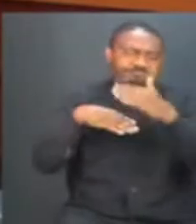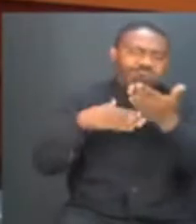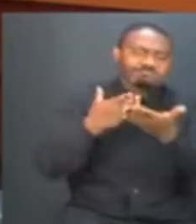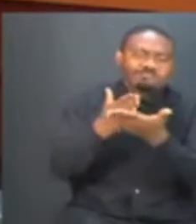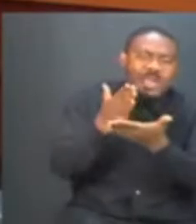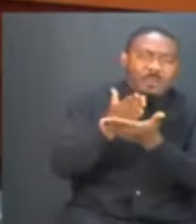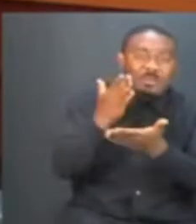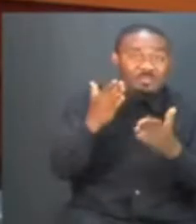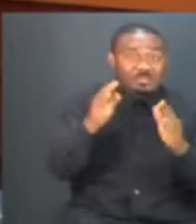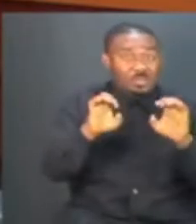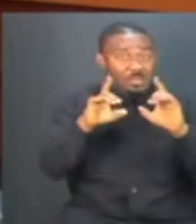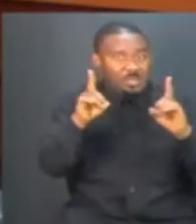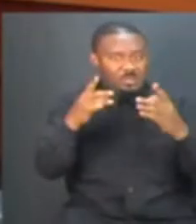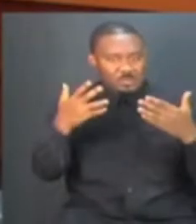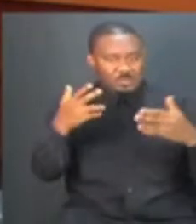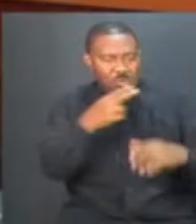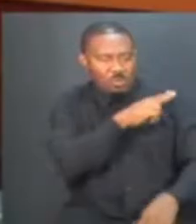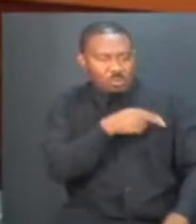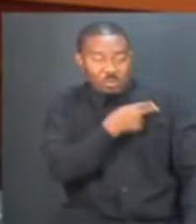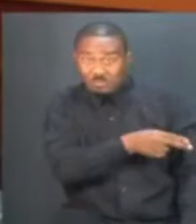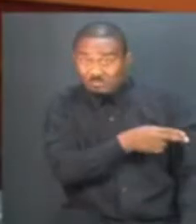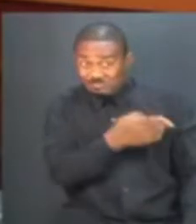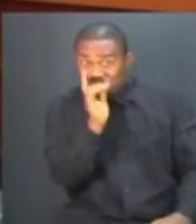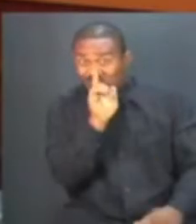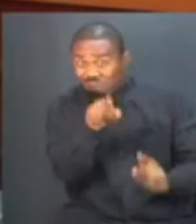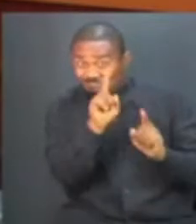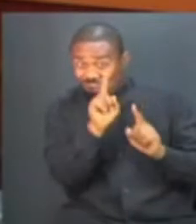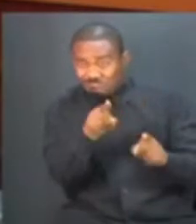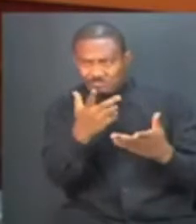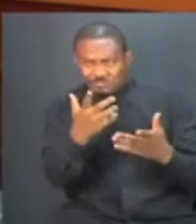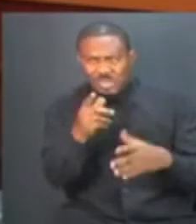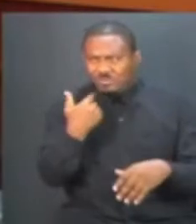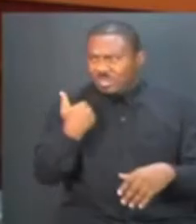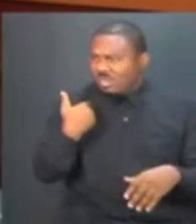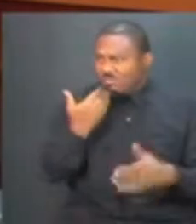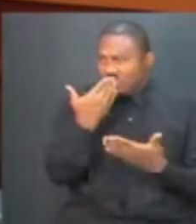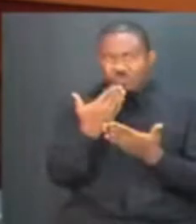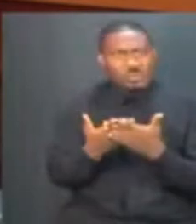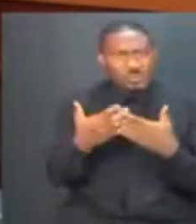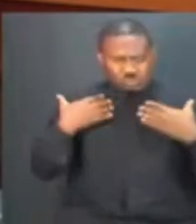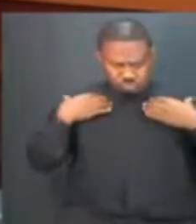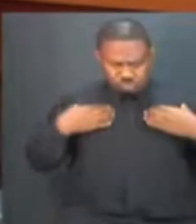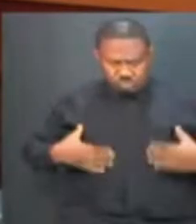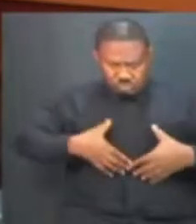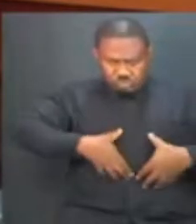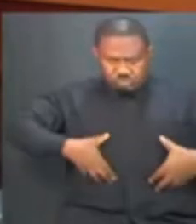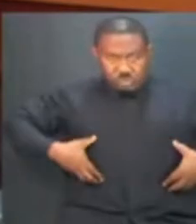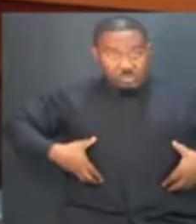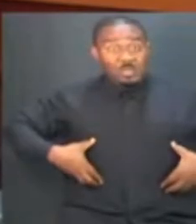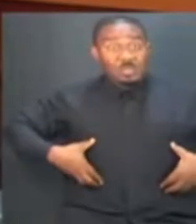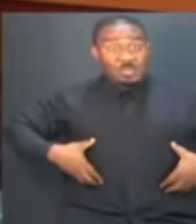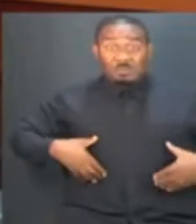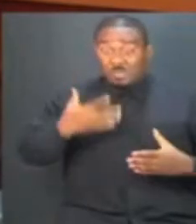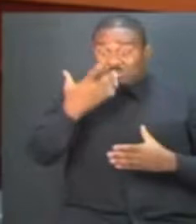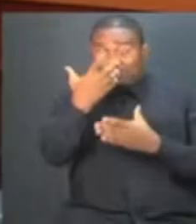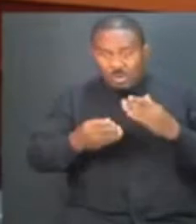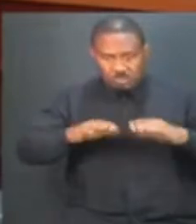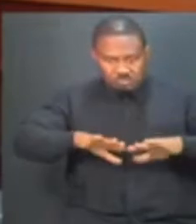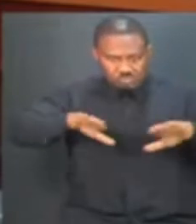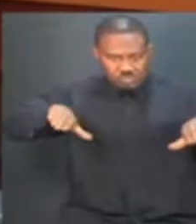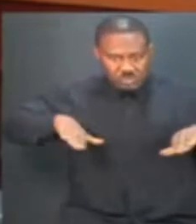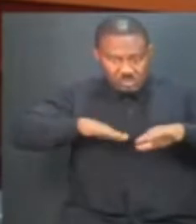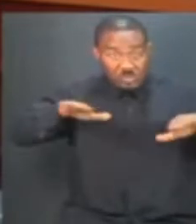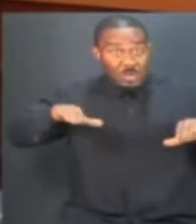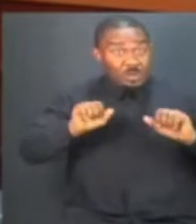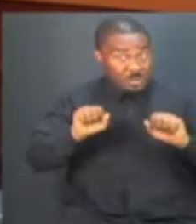healthcare facilities. Equipping them with proper safety gear will go a long way in saving lives.